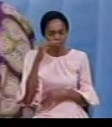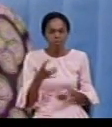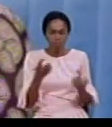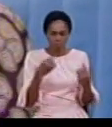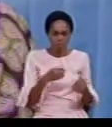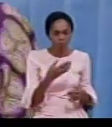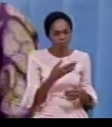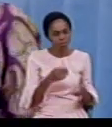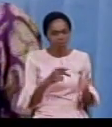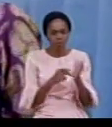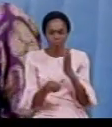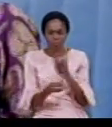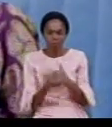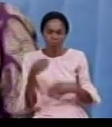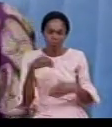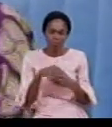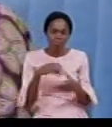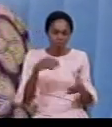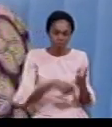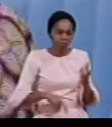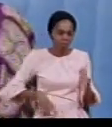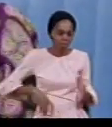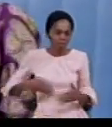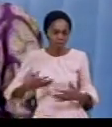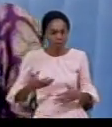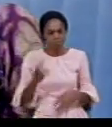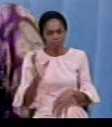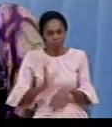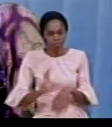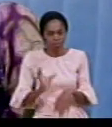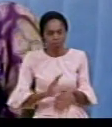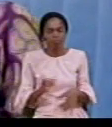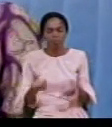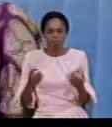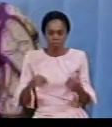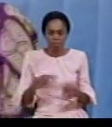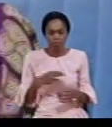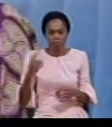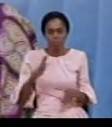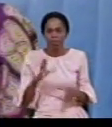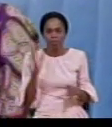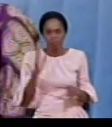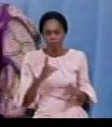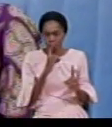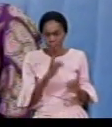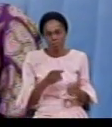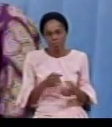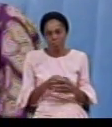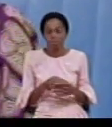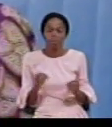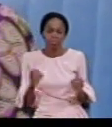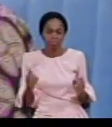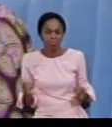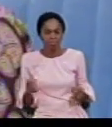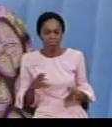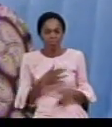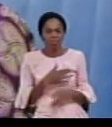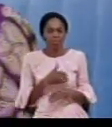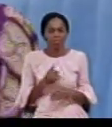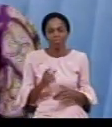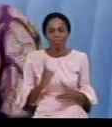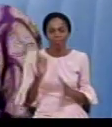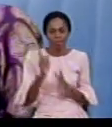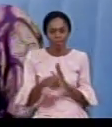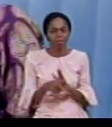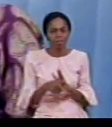Crusade, that I should come, that God will answer my prayer. I said, okay. But later I said I will not go, that Deeper Life, that